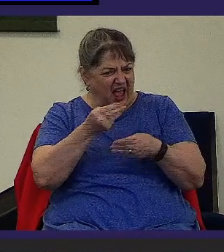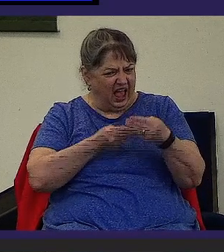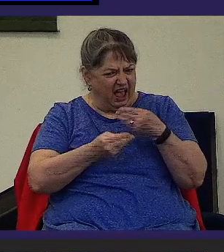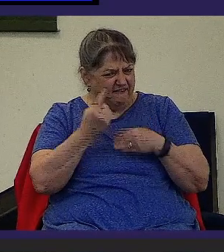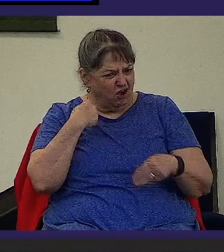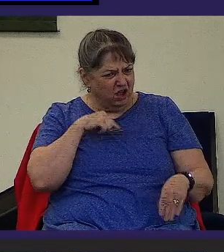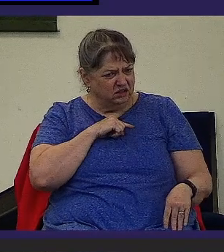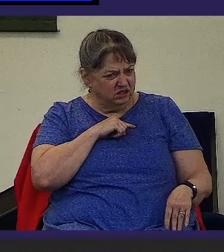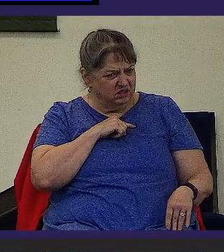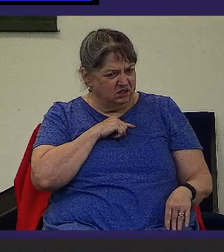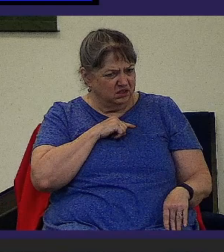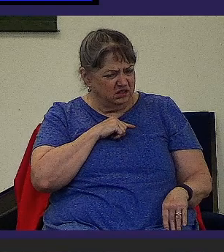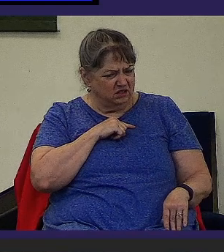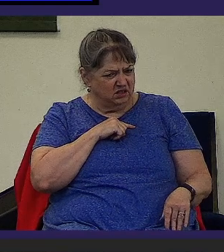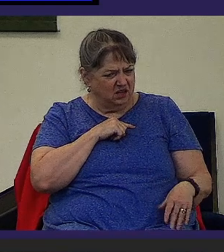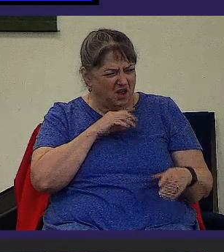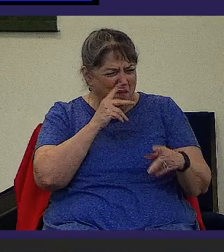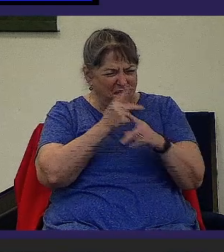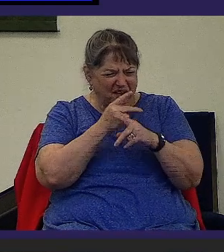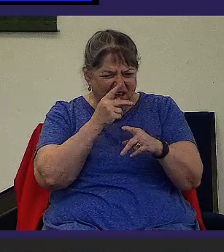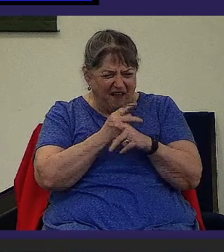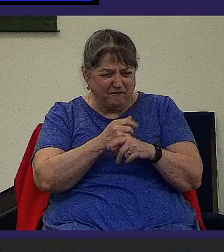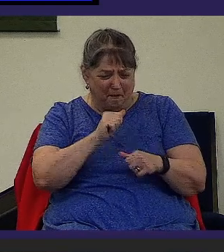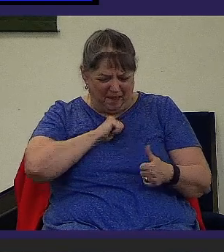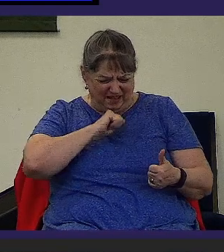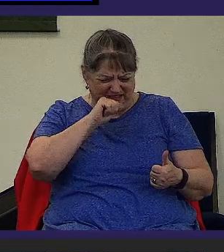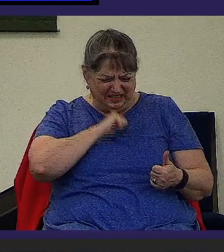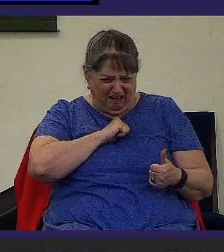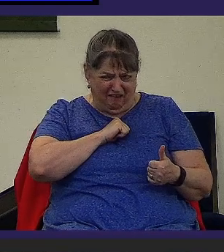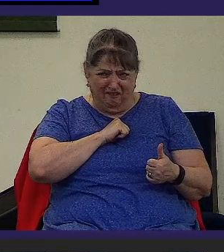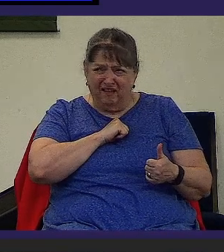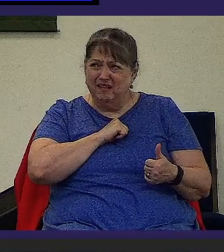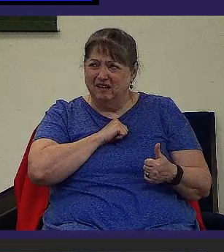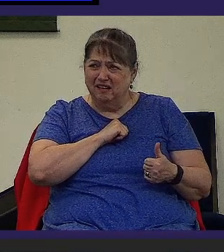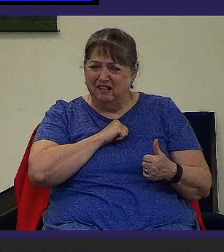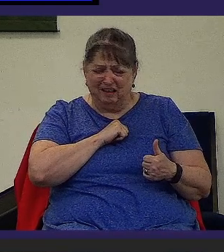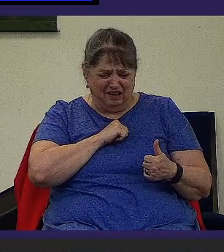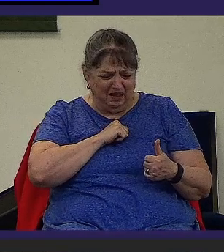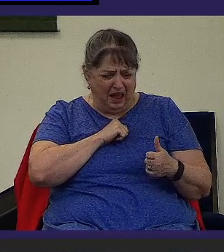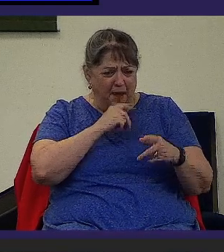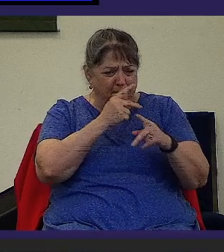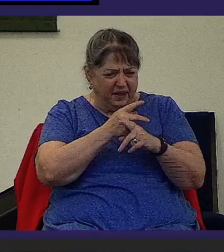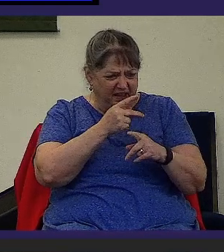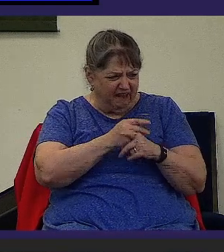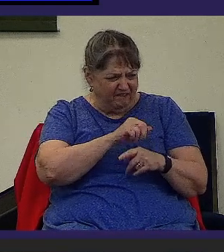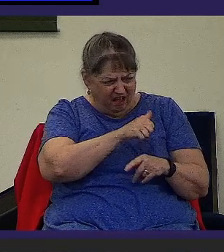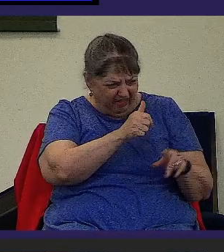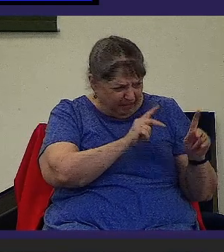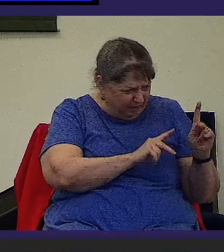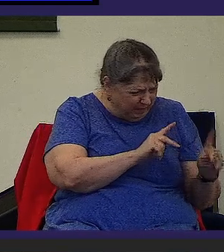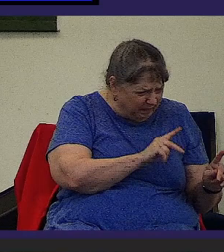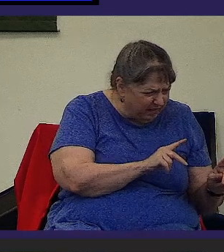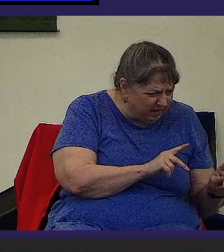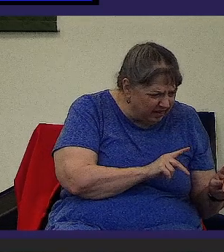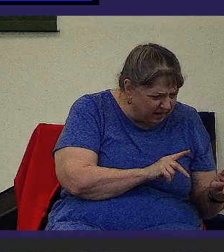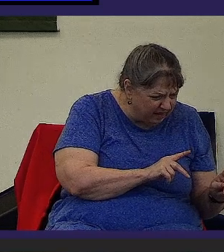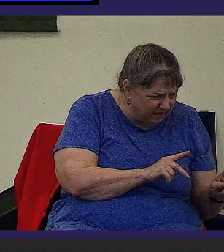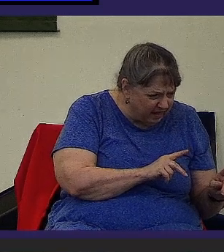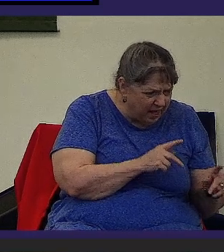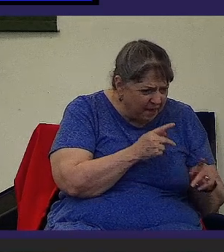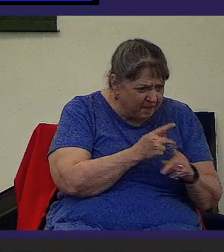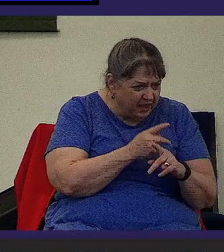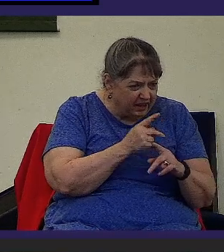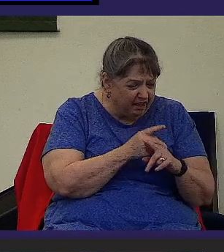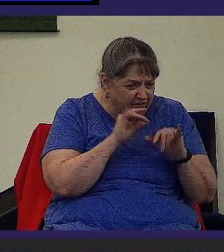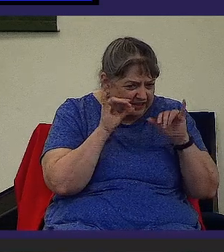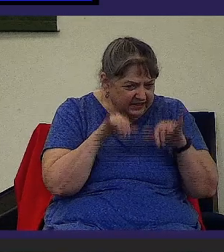watch out for the people and watch out for jesus keep your eyes on him church my friends he he is our ability to get there